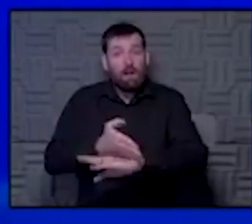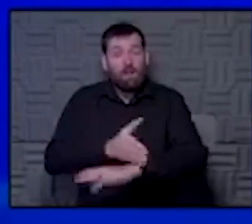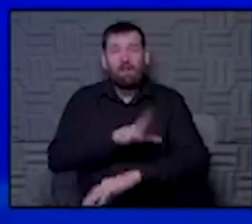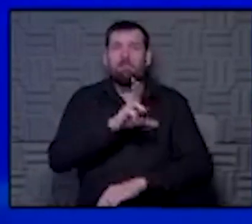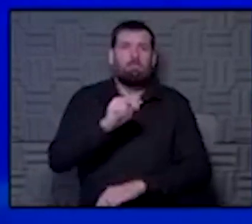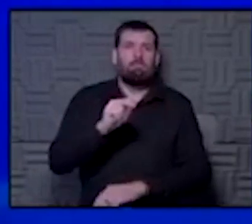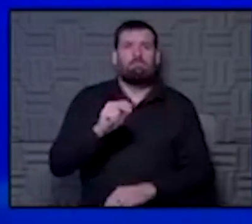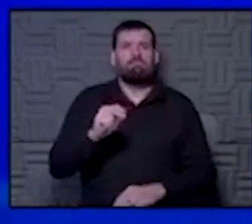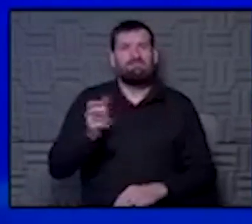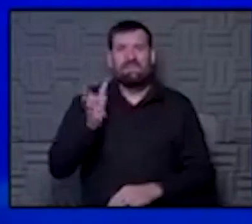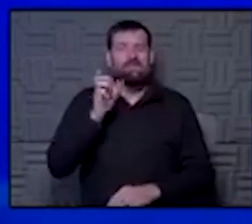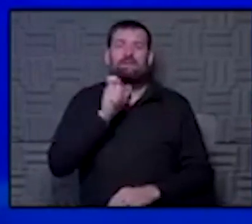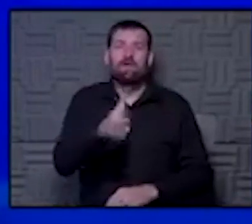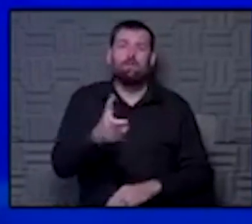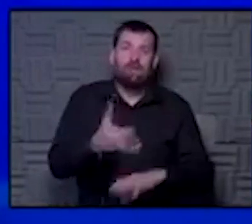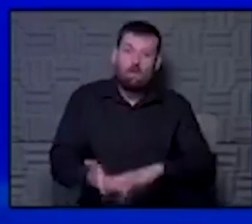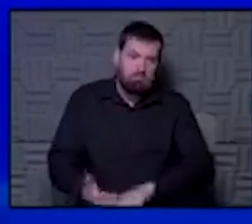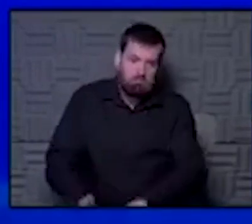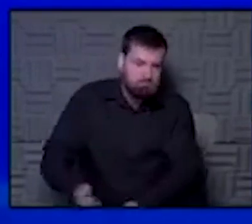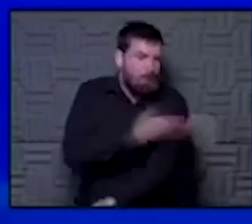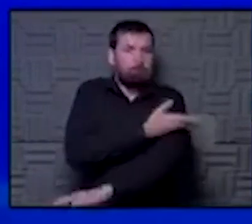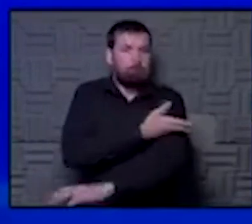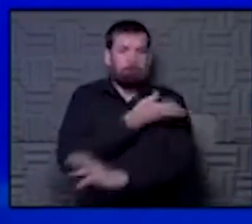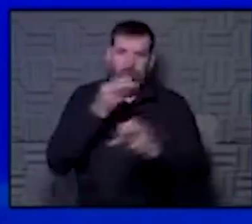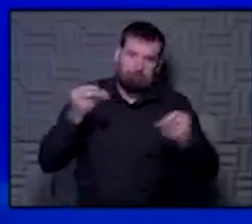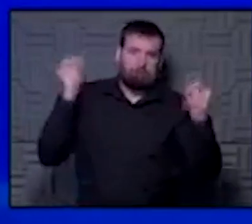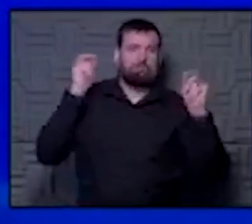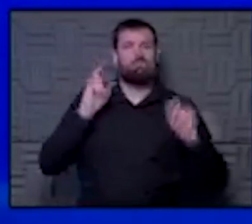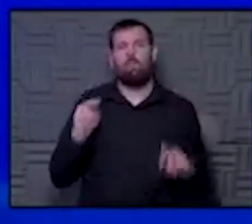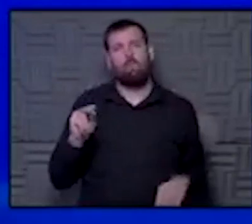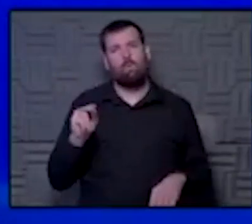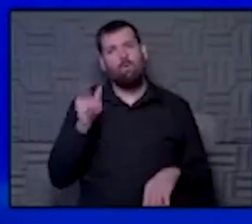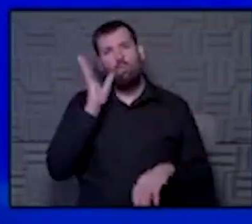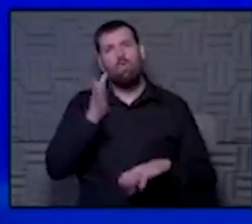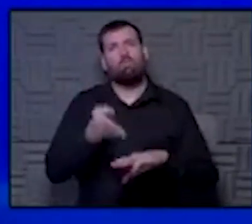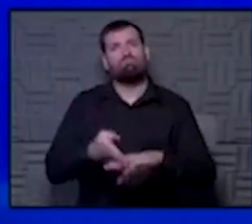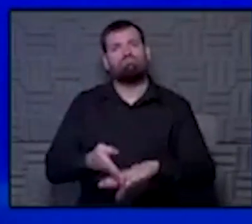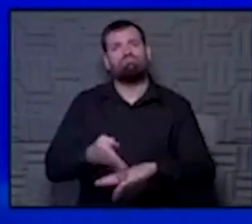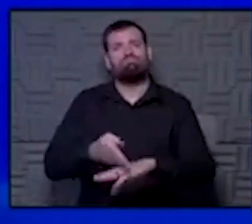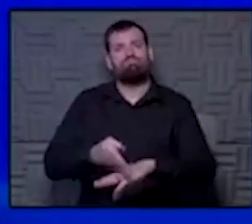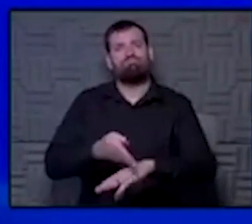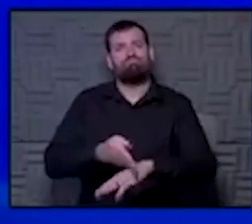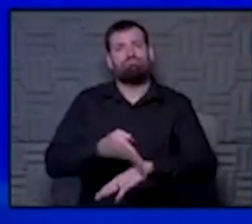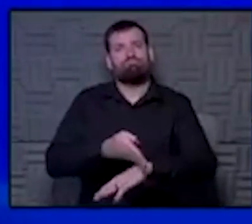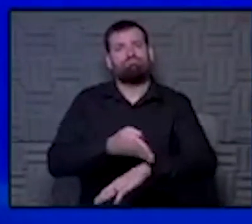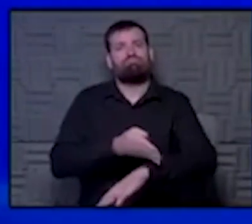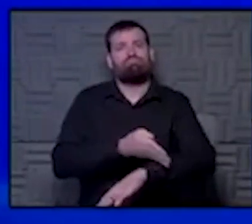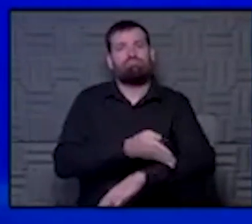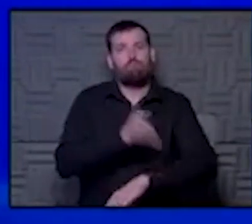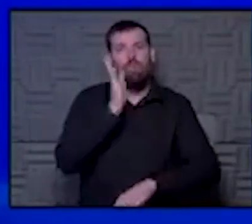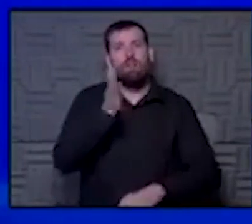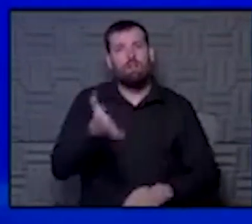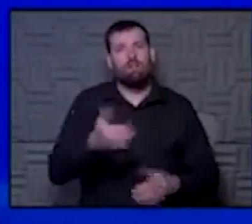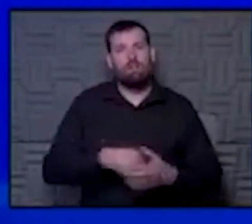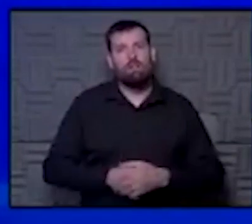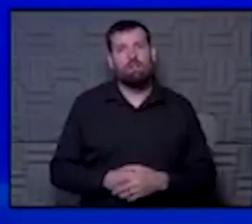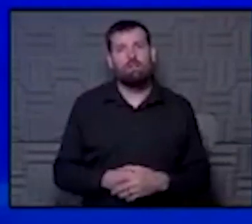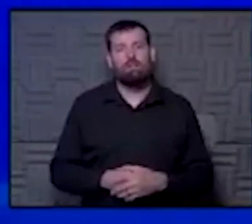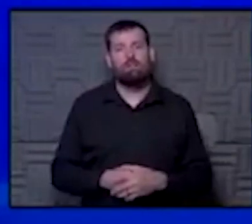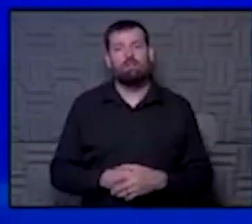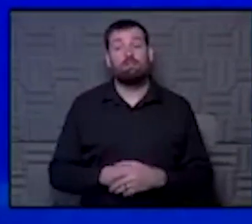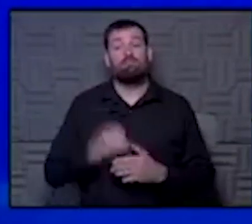an on or off switch. It's going to be incremental, and life will get better incrementally. The second thing I would say is